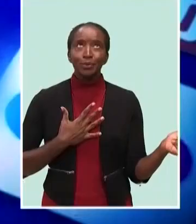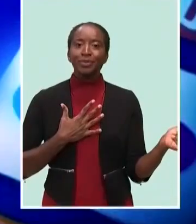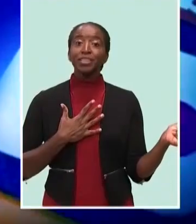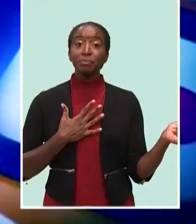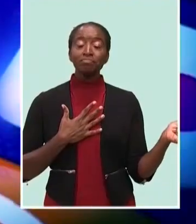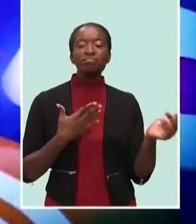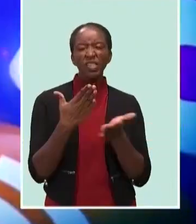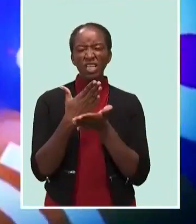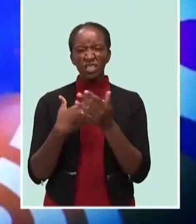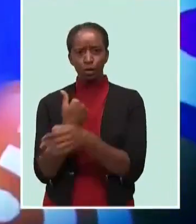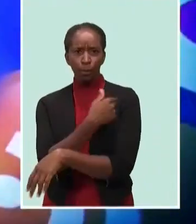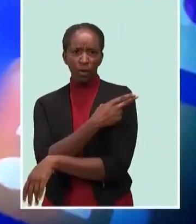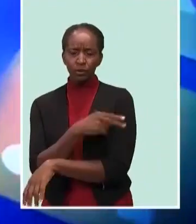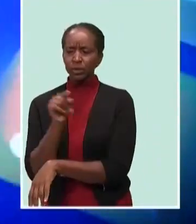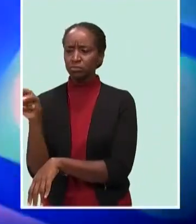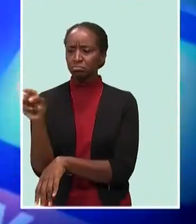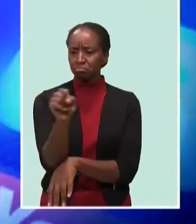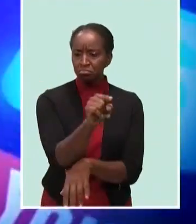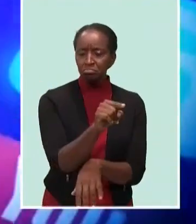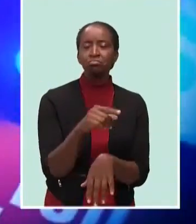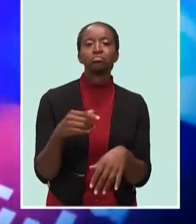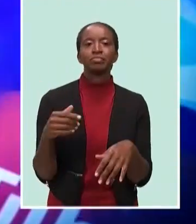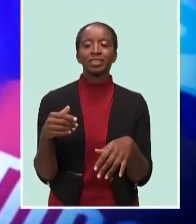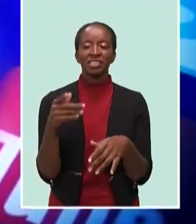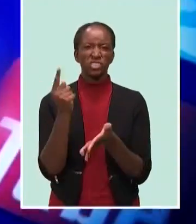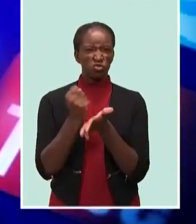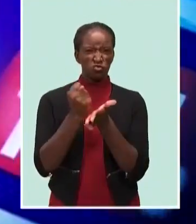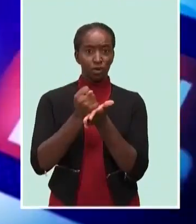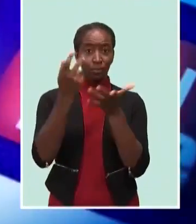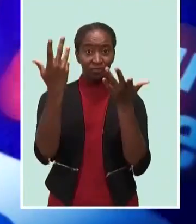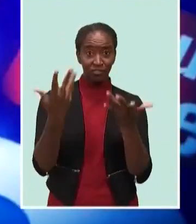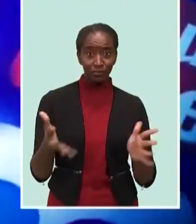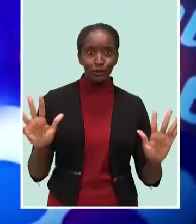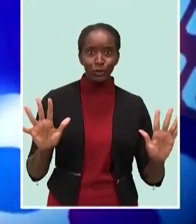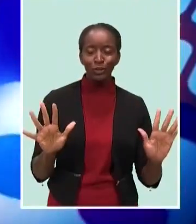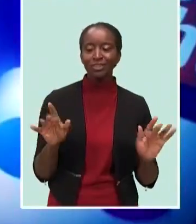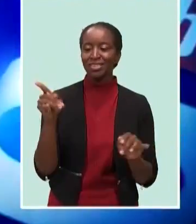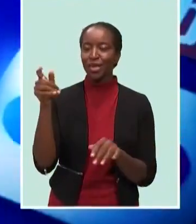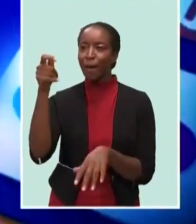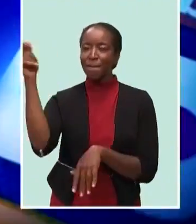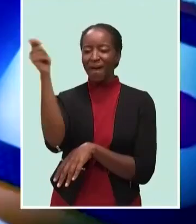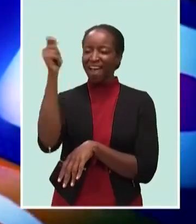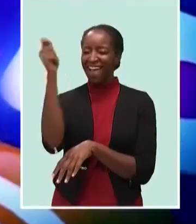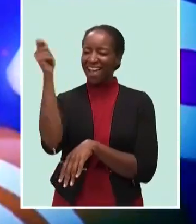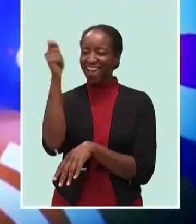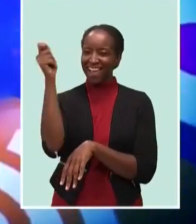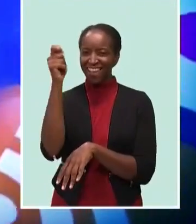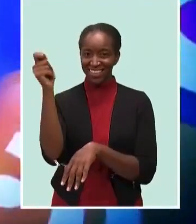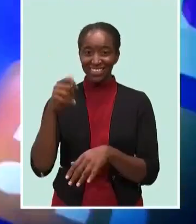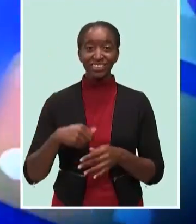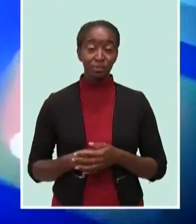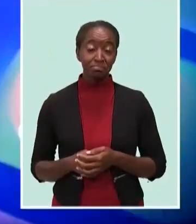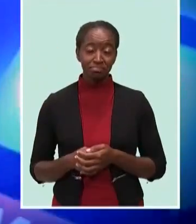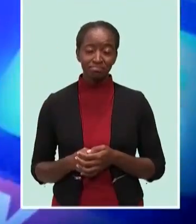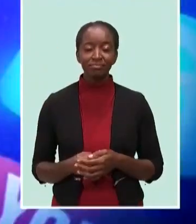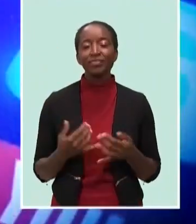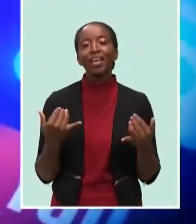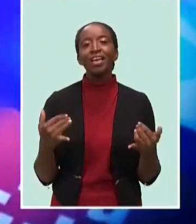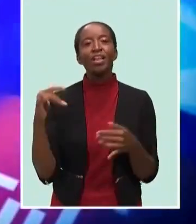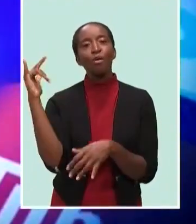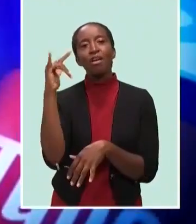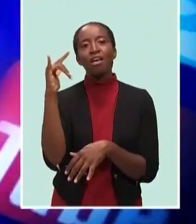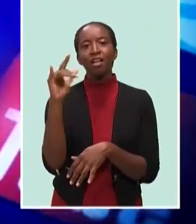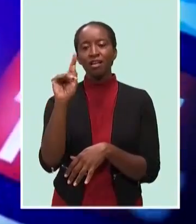bell at the end of radiation therapy. Now, Thomas Cook Airlines has had to issue an official apology